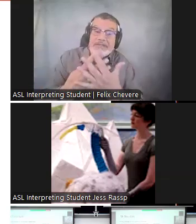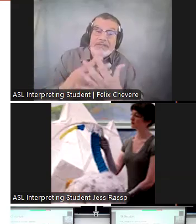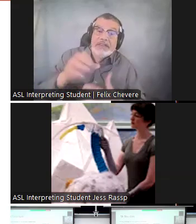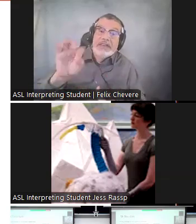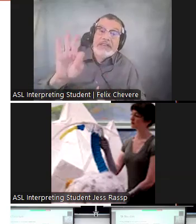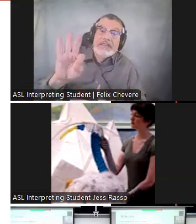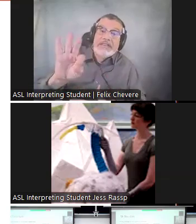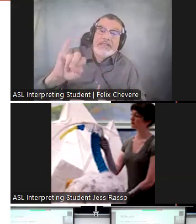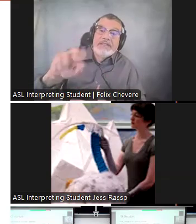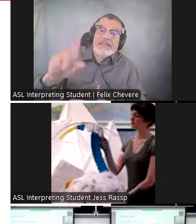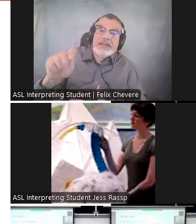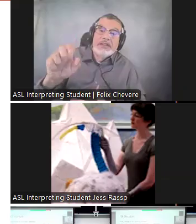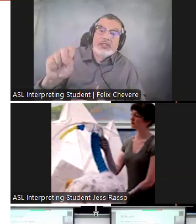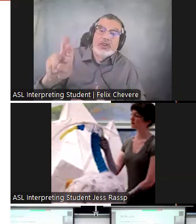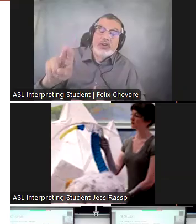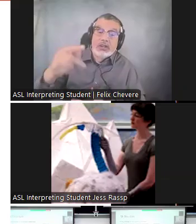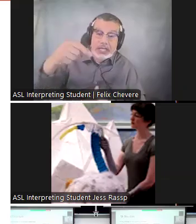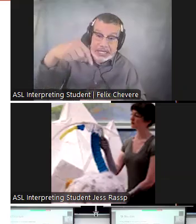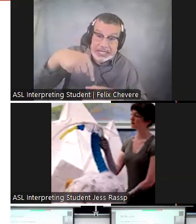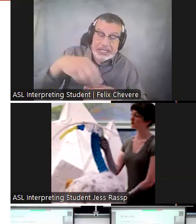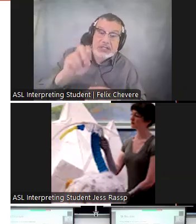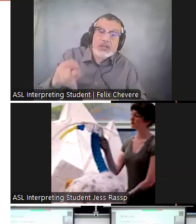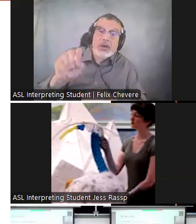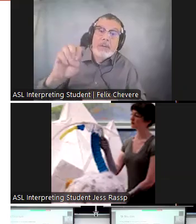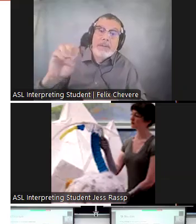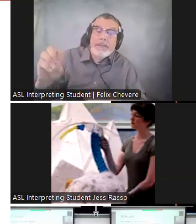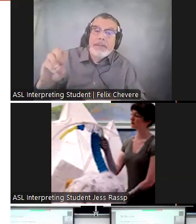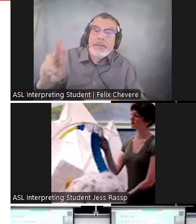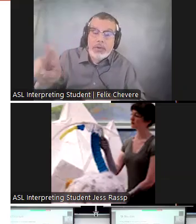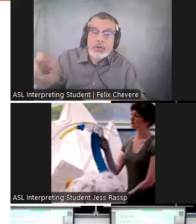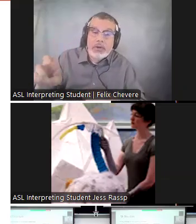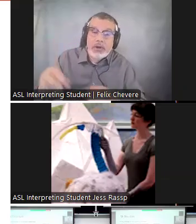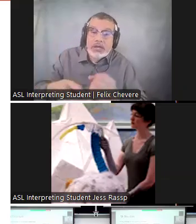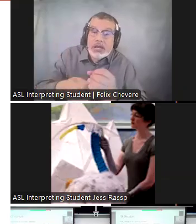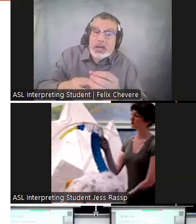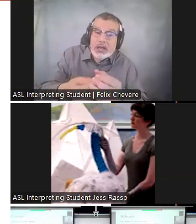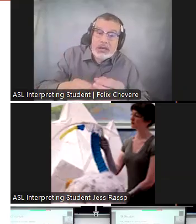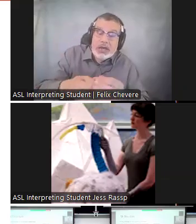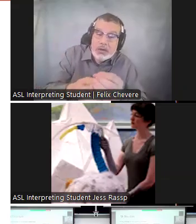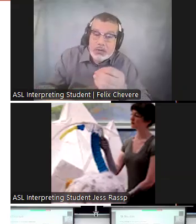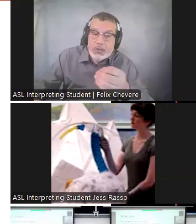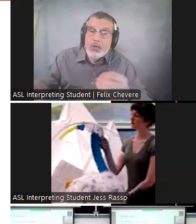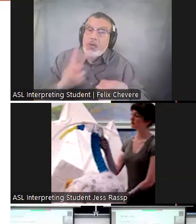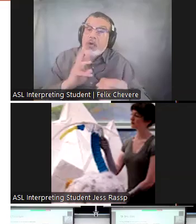is that this pore removes water from the potassium, and that potassium can then go